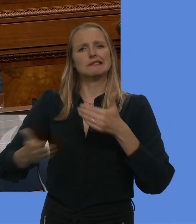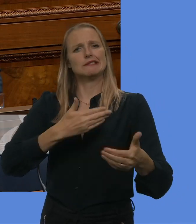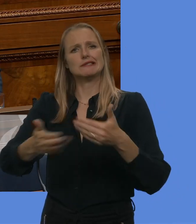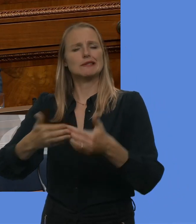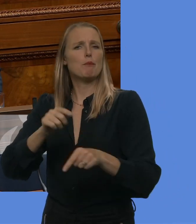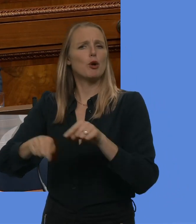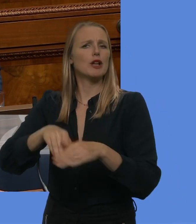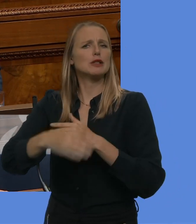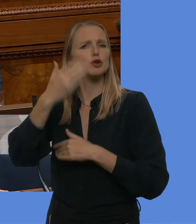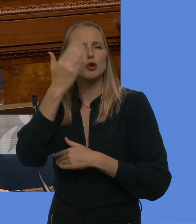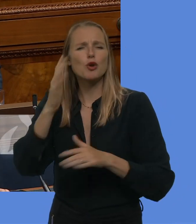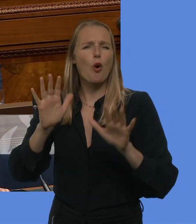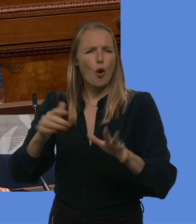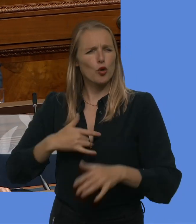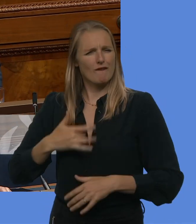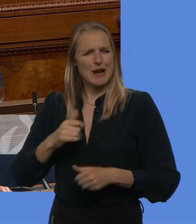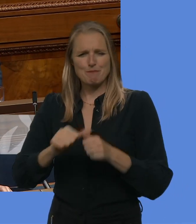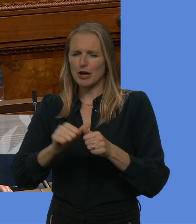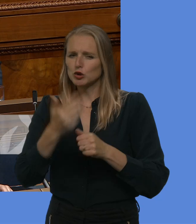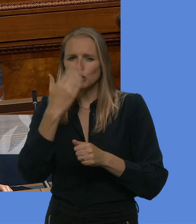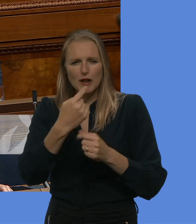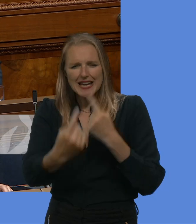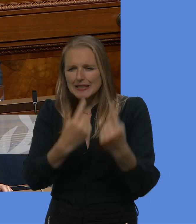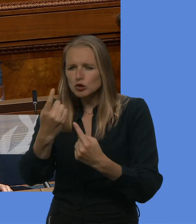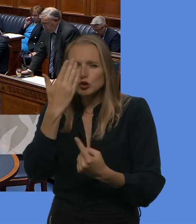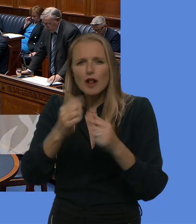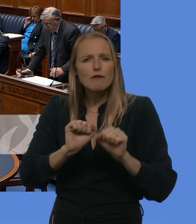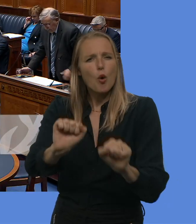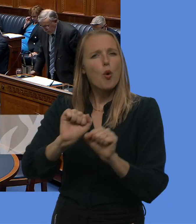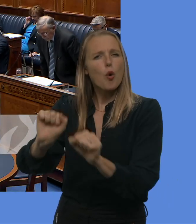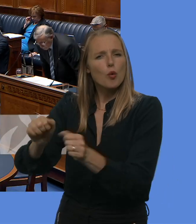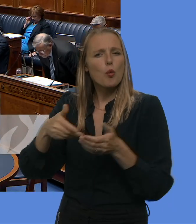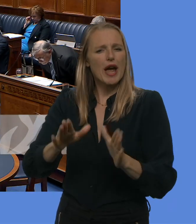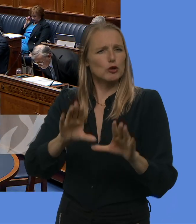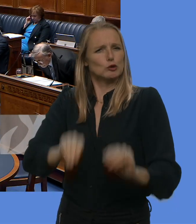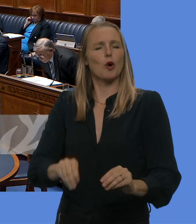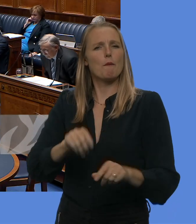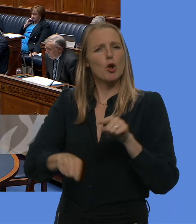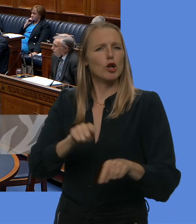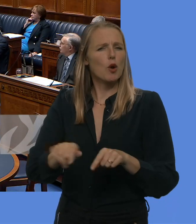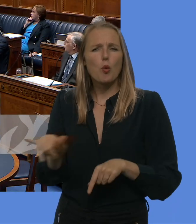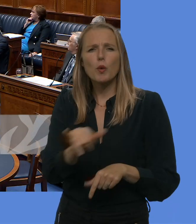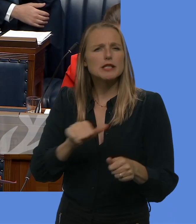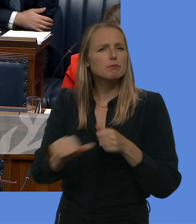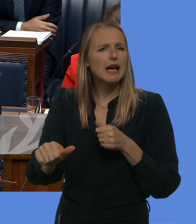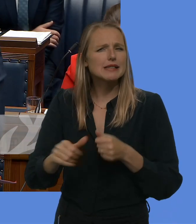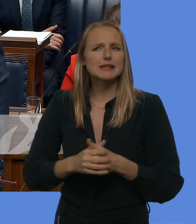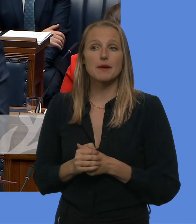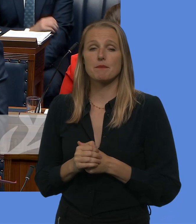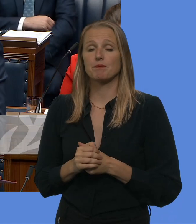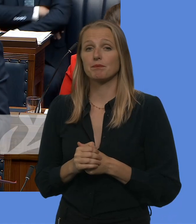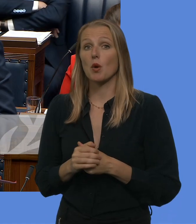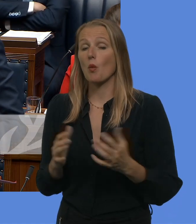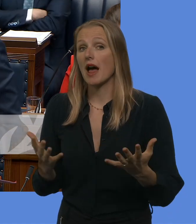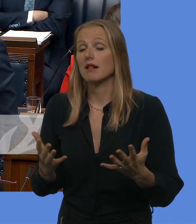believe a tailored solution in individual schools is the best way forward? Minister. Well, where there's best practice, we